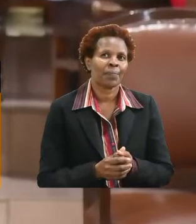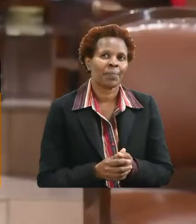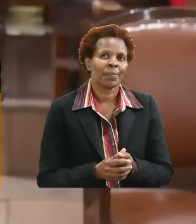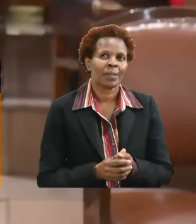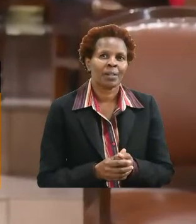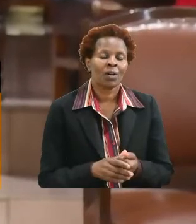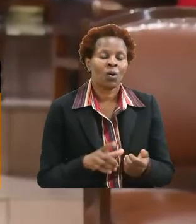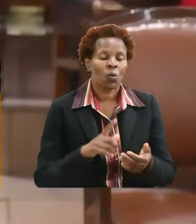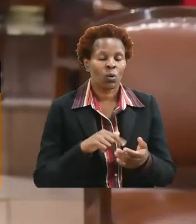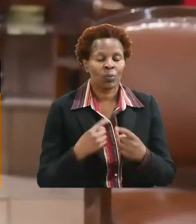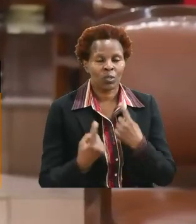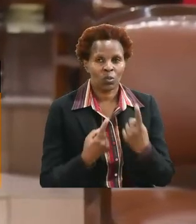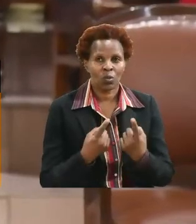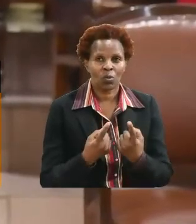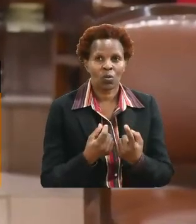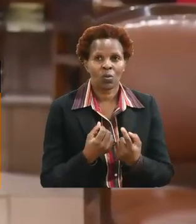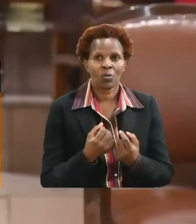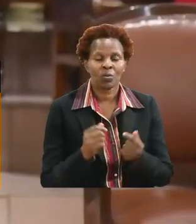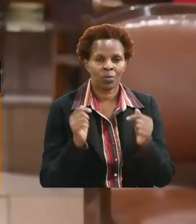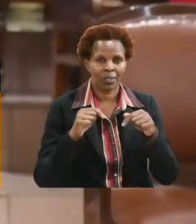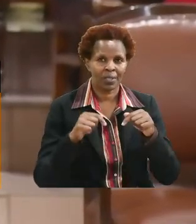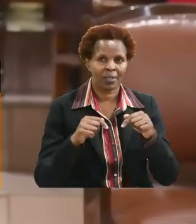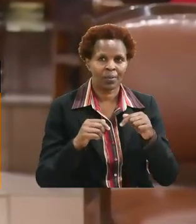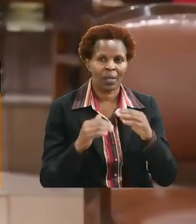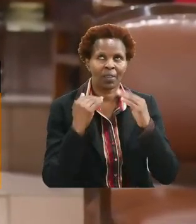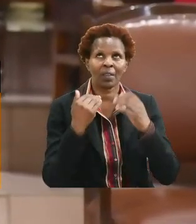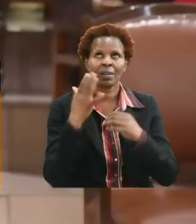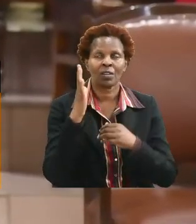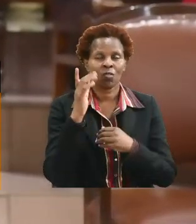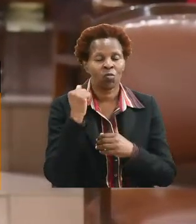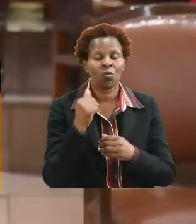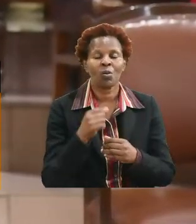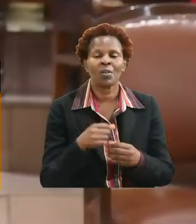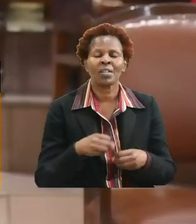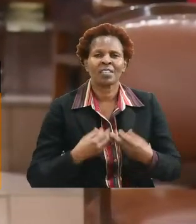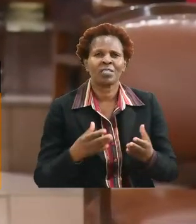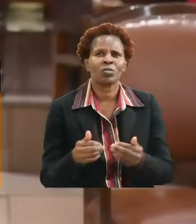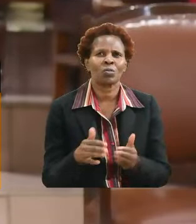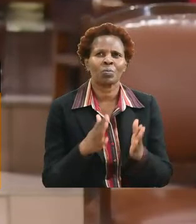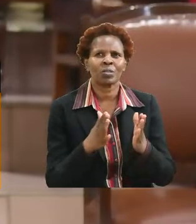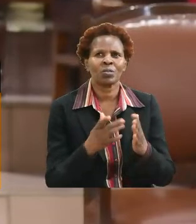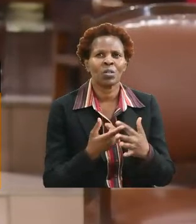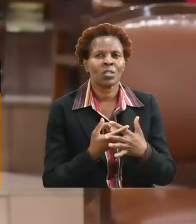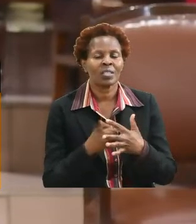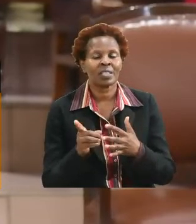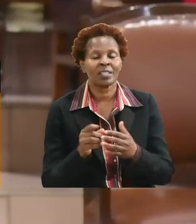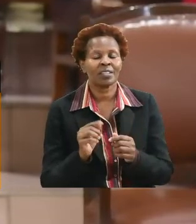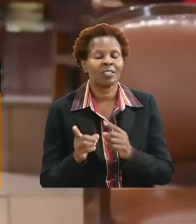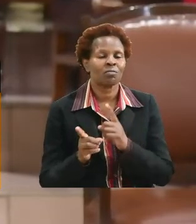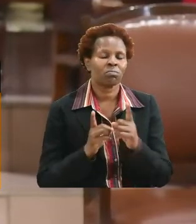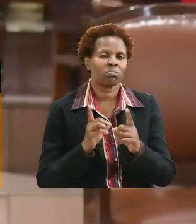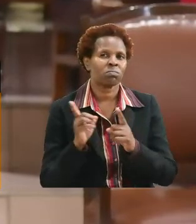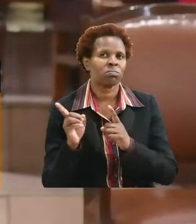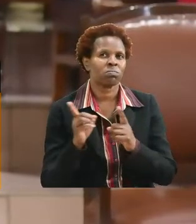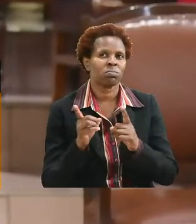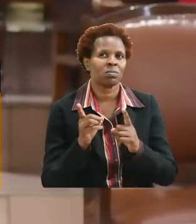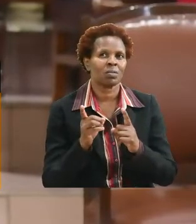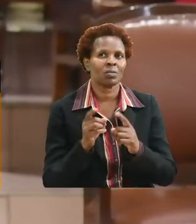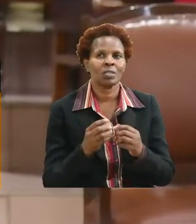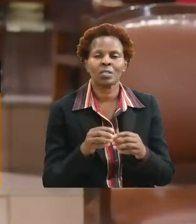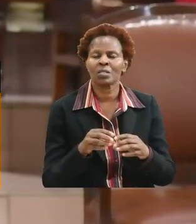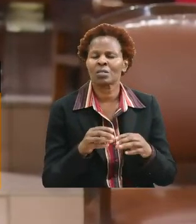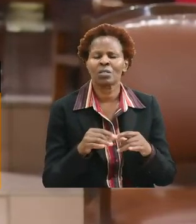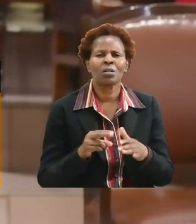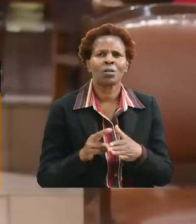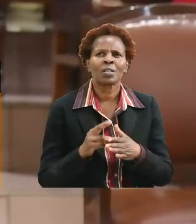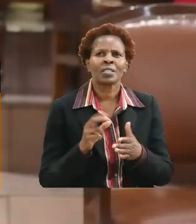That is what we are talking about, and we thank God for allowing us to start on a journey, even as we take time to